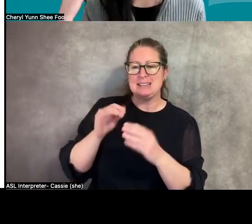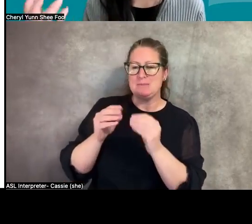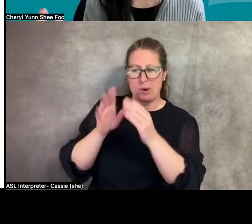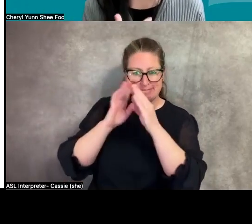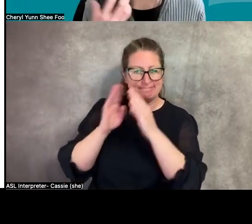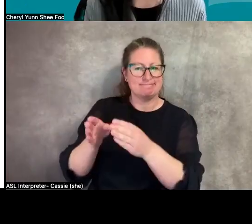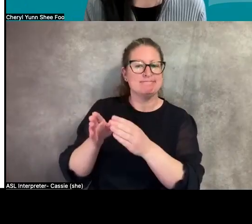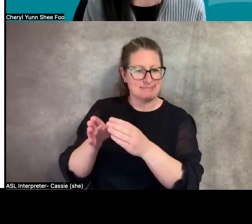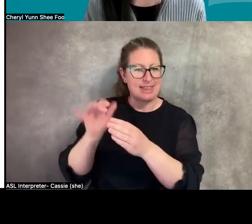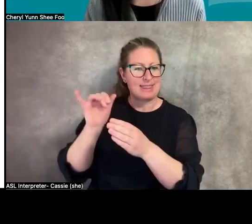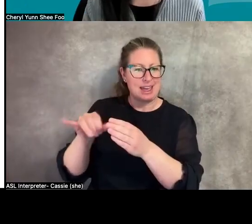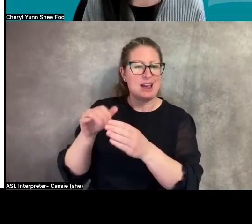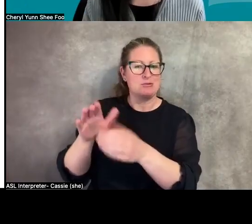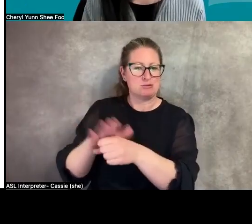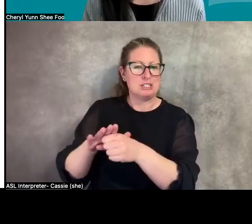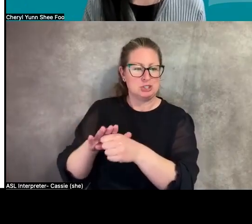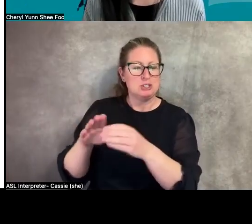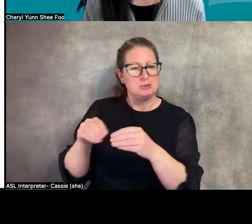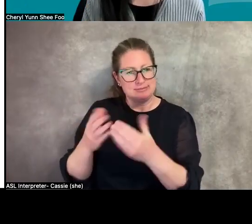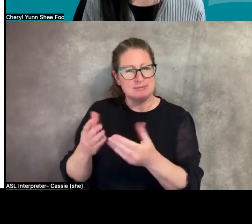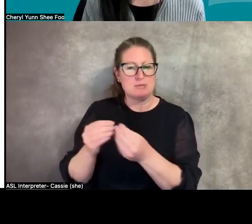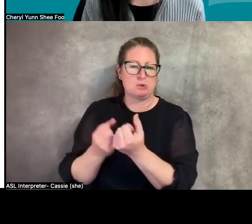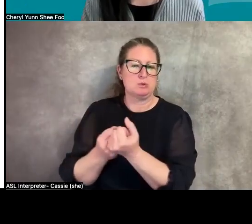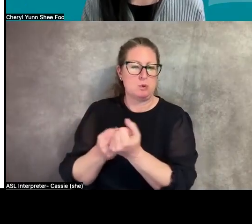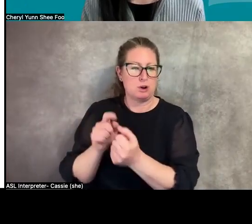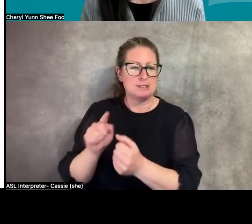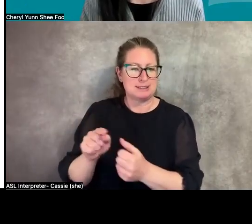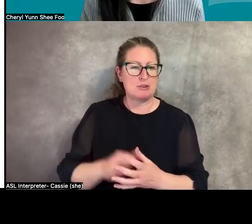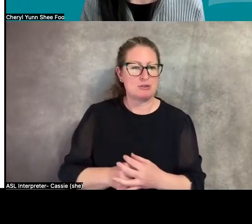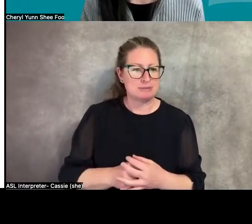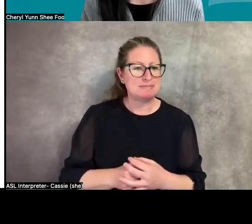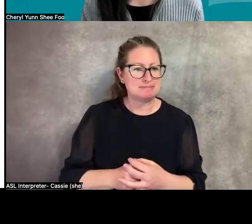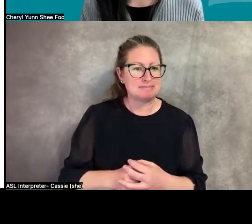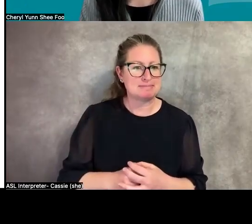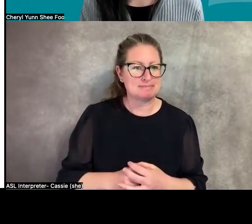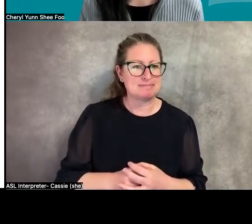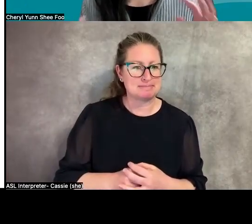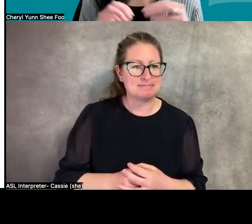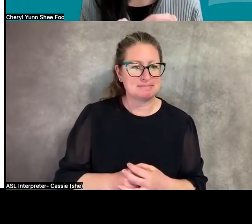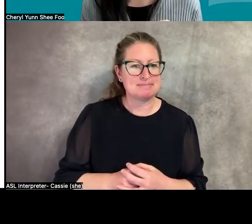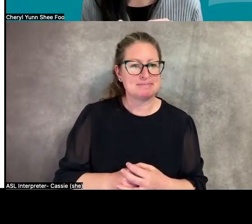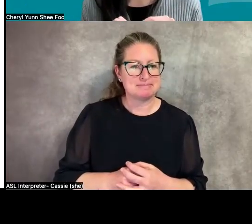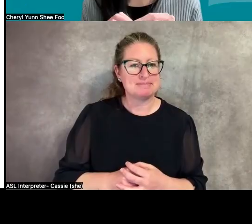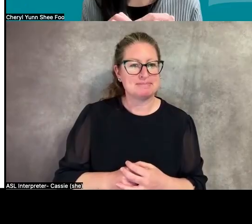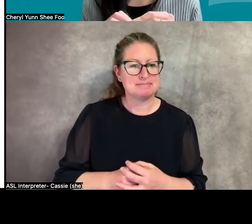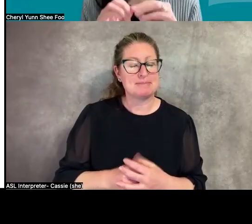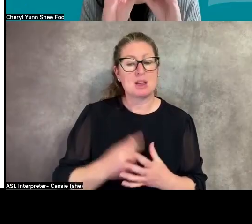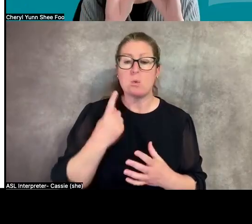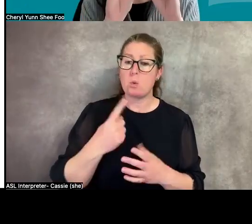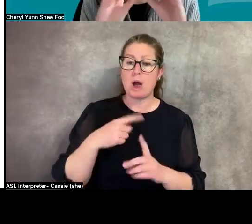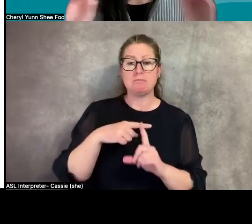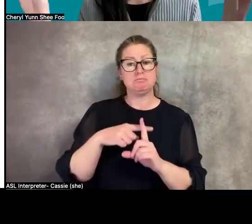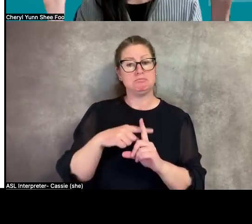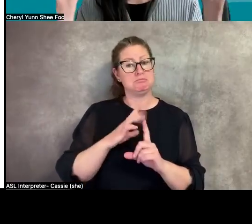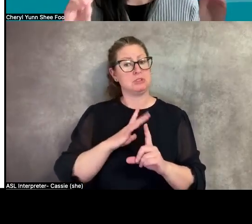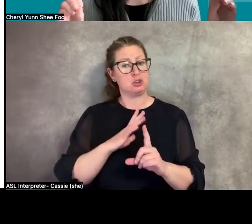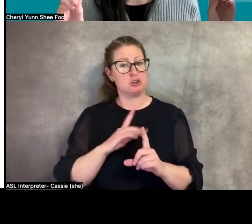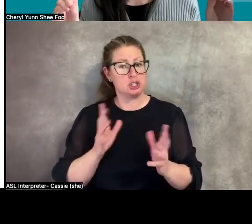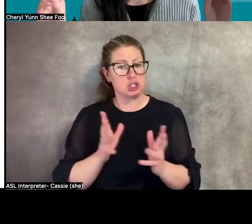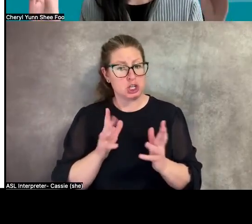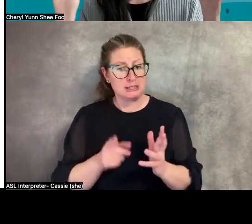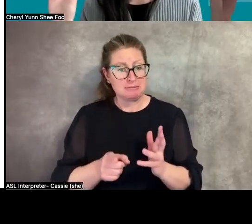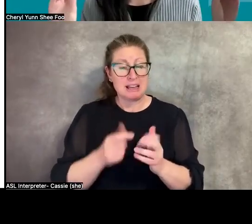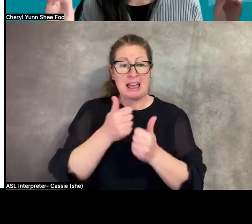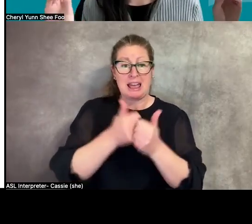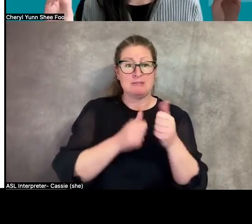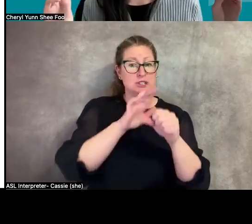as we plan what supports we're going to use. And what's also encouraging is that actually every region